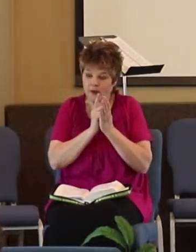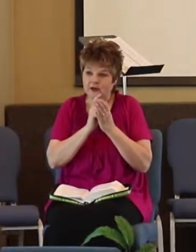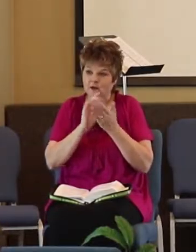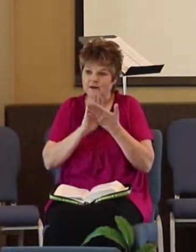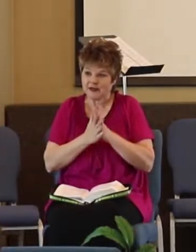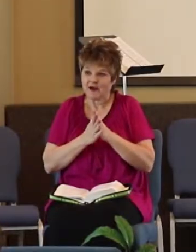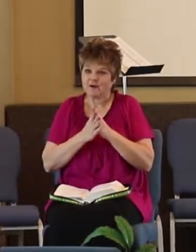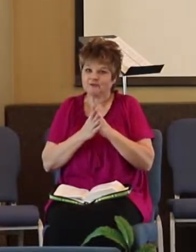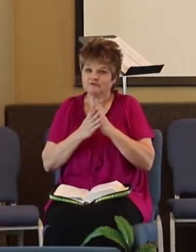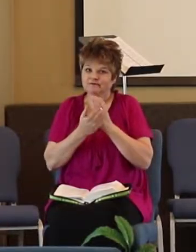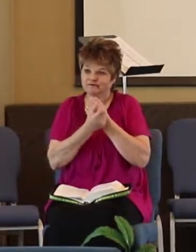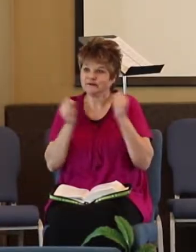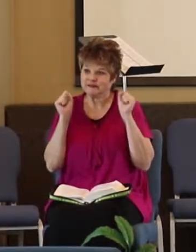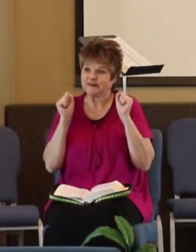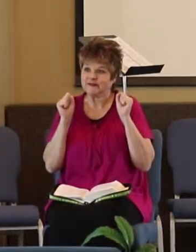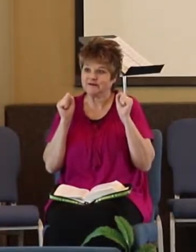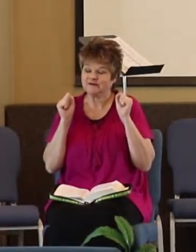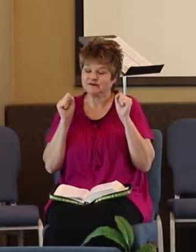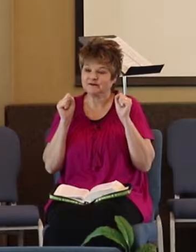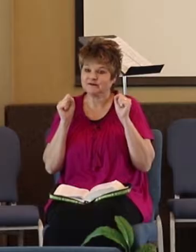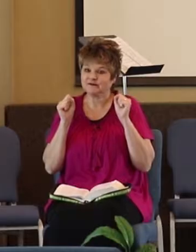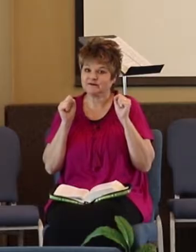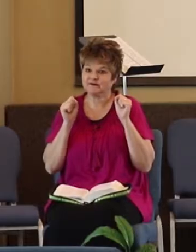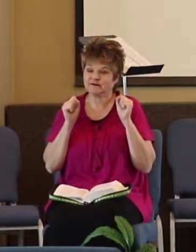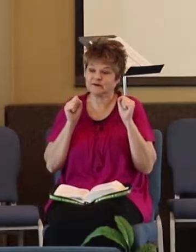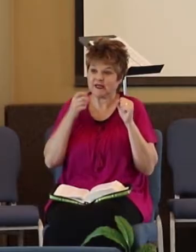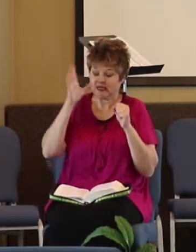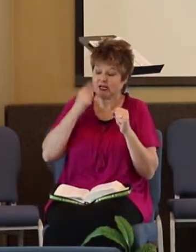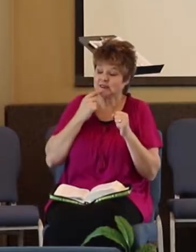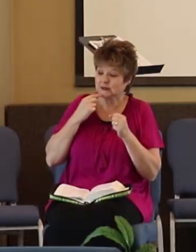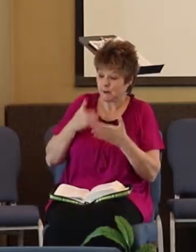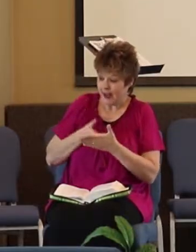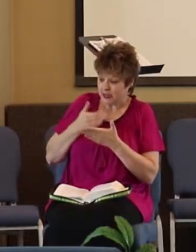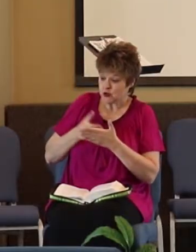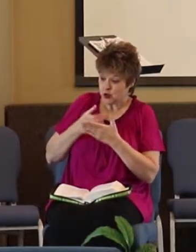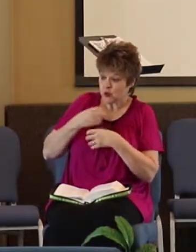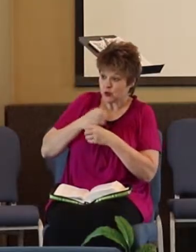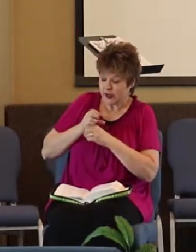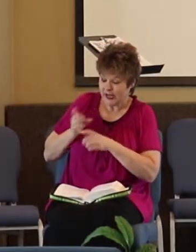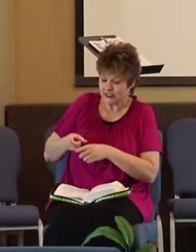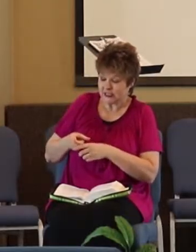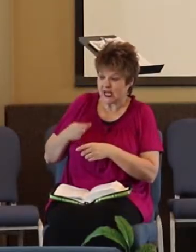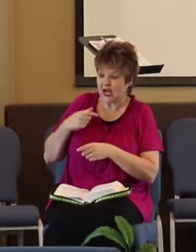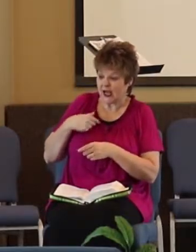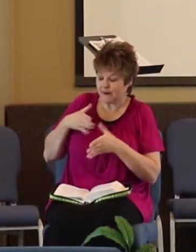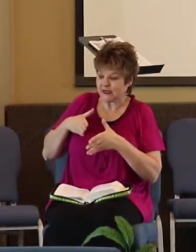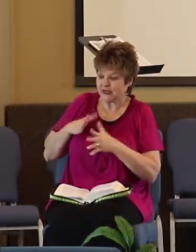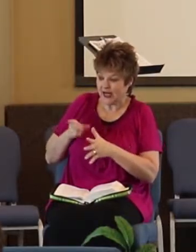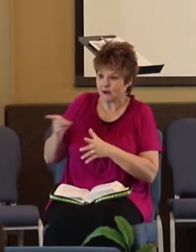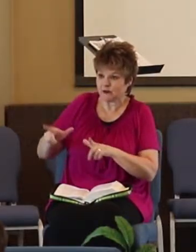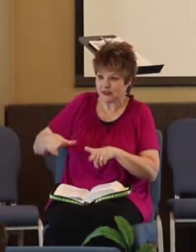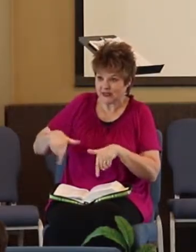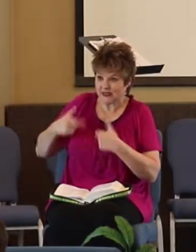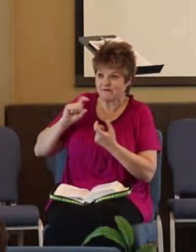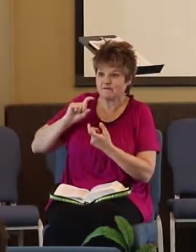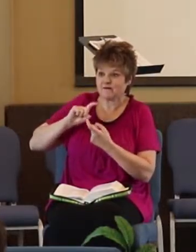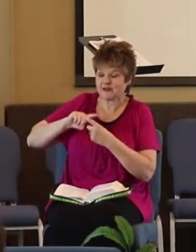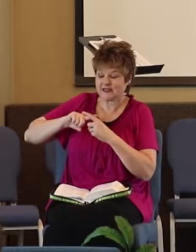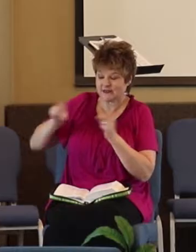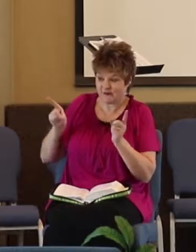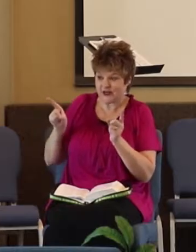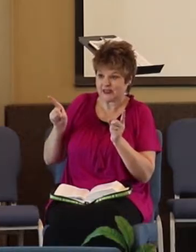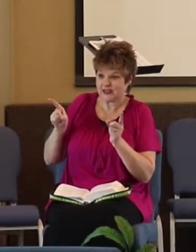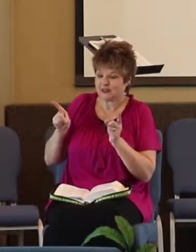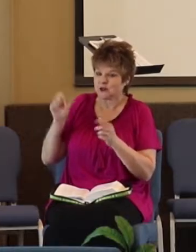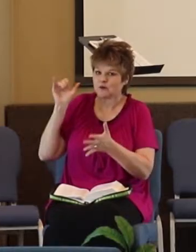believers. And God says, you, as my new creation, I am going to allow you to live life differently. So